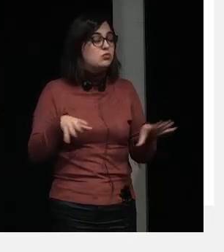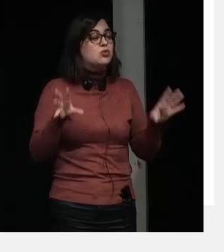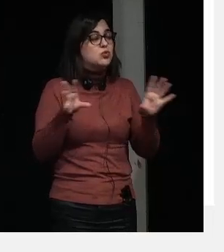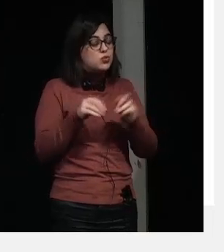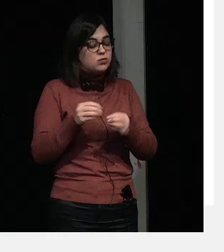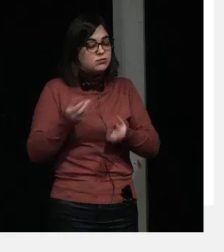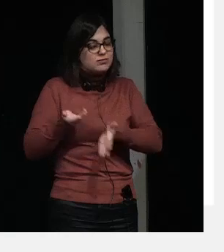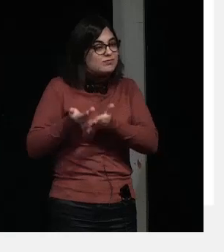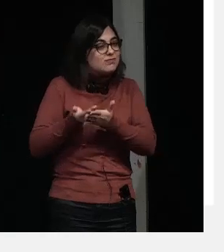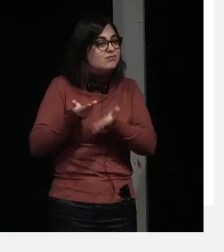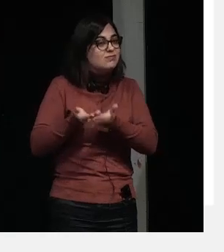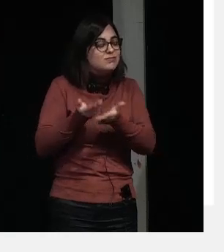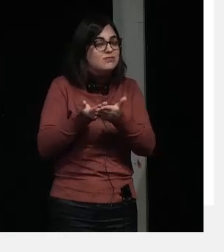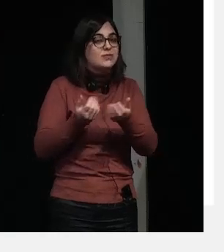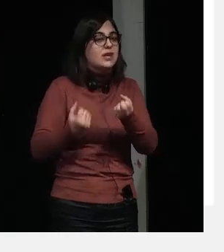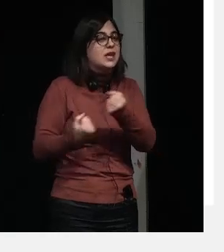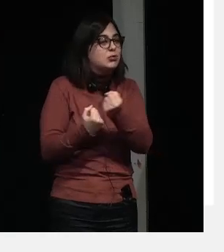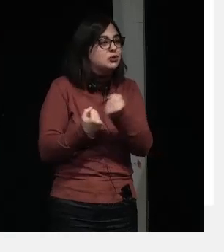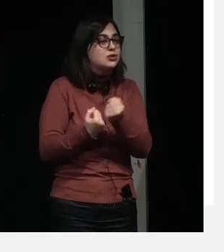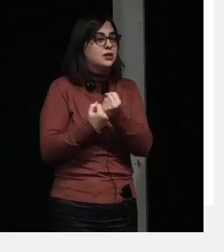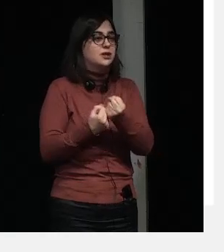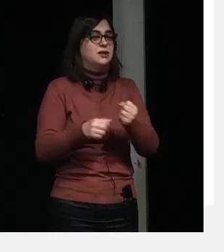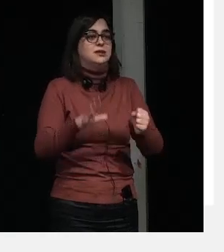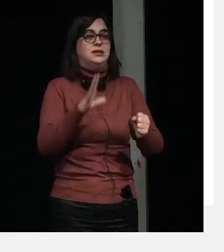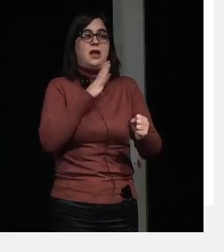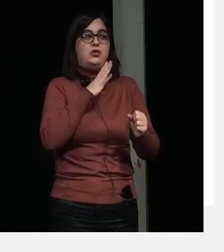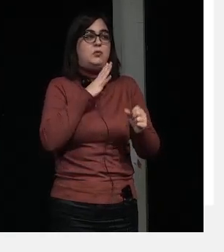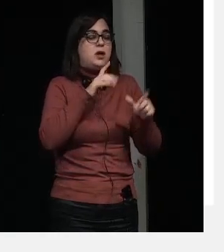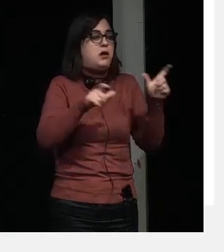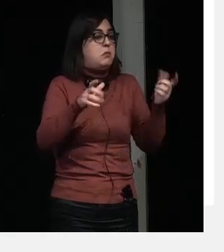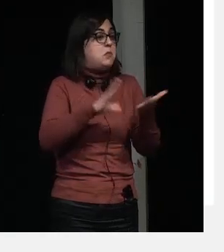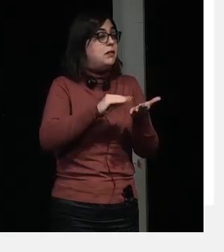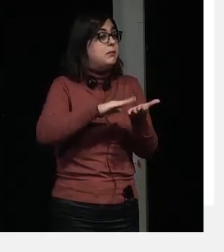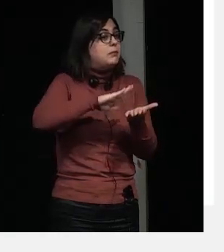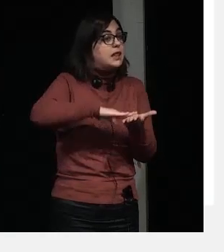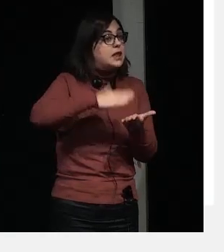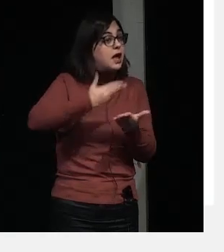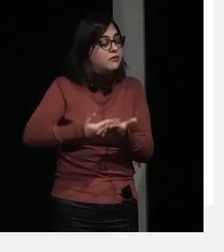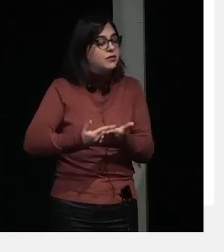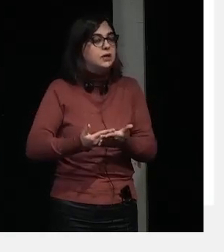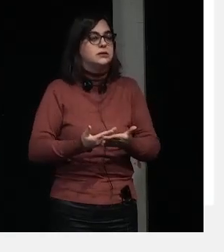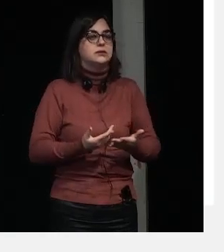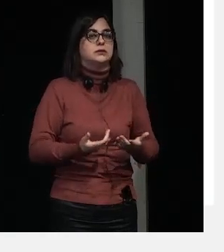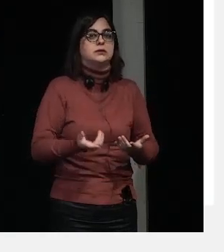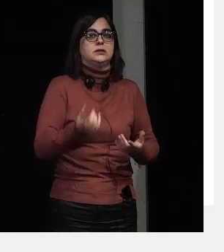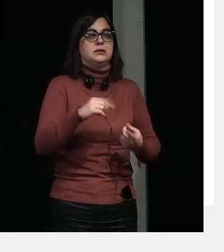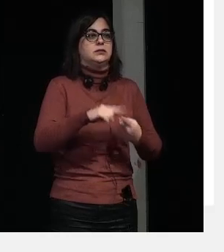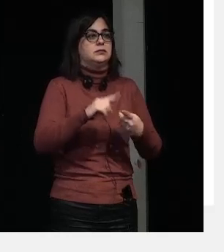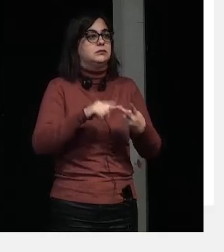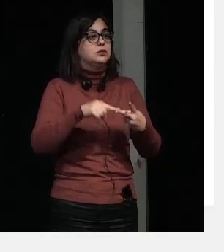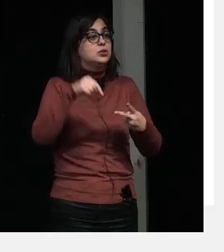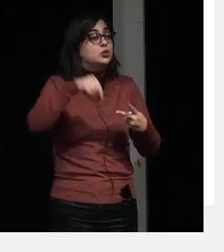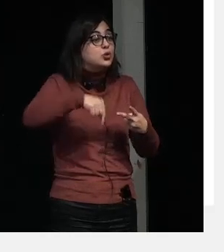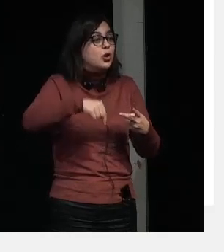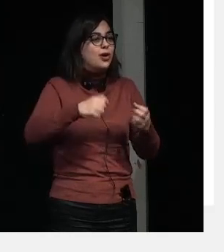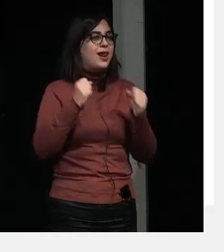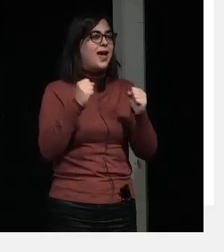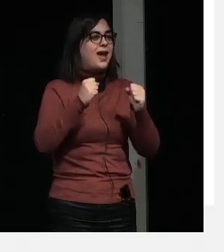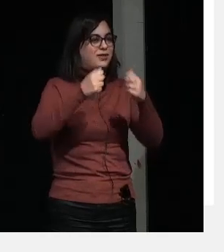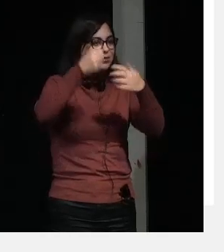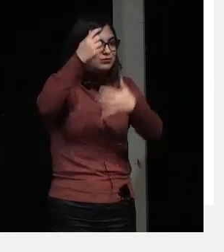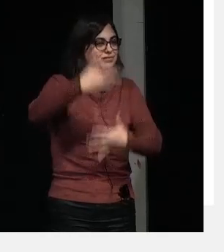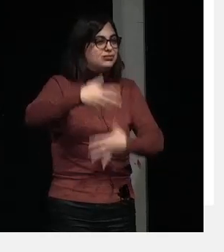technology that supports for translation and on-demand translation and things like